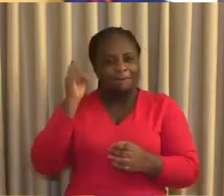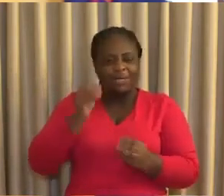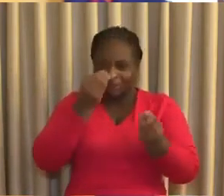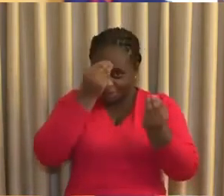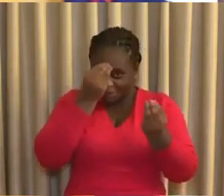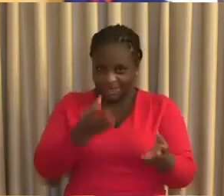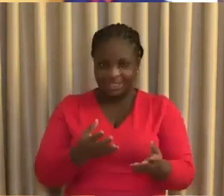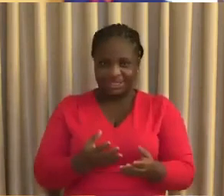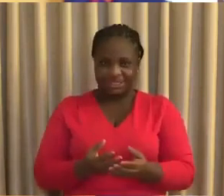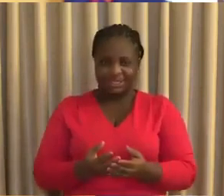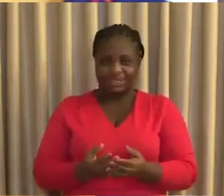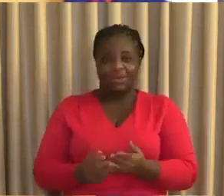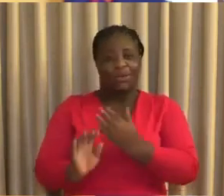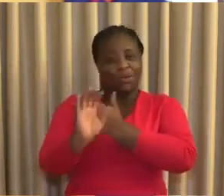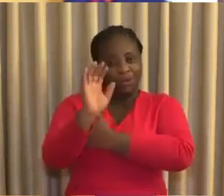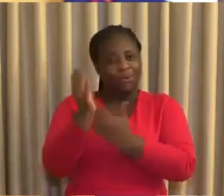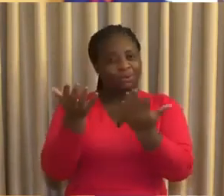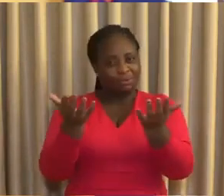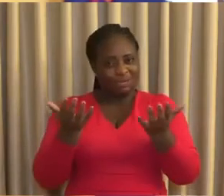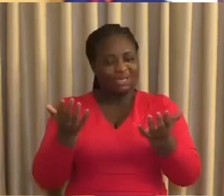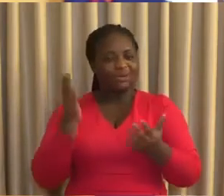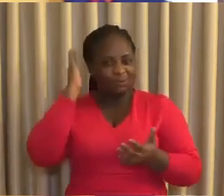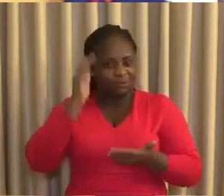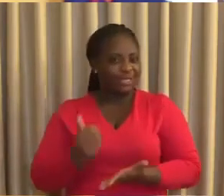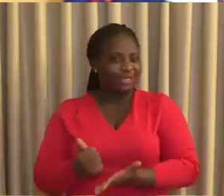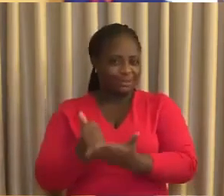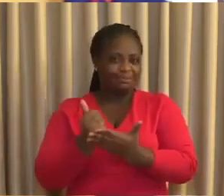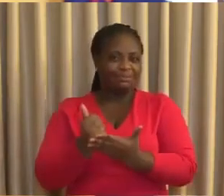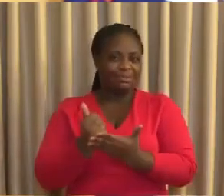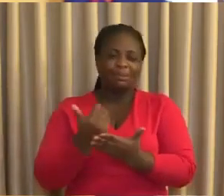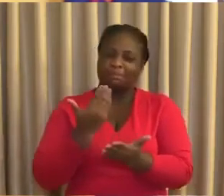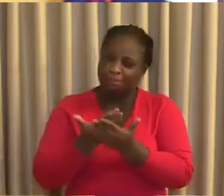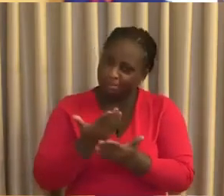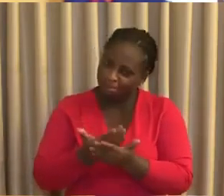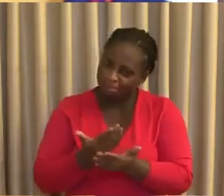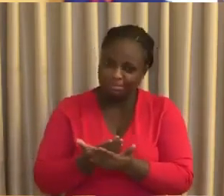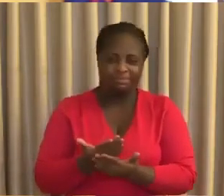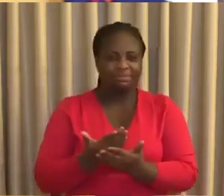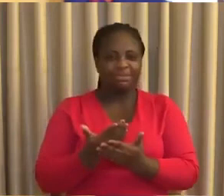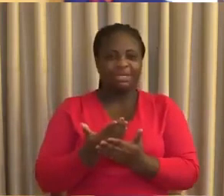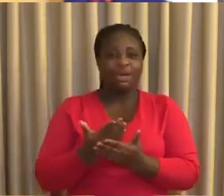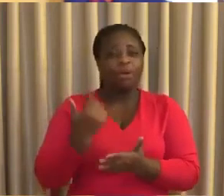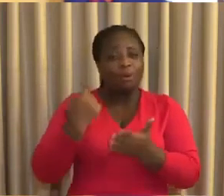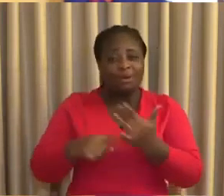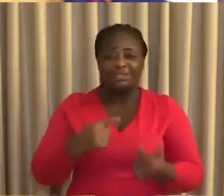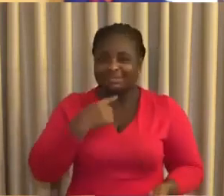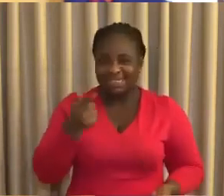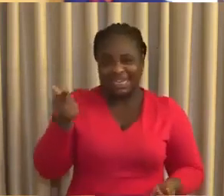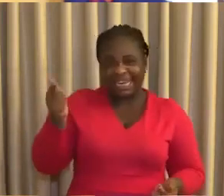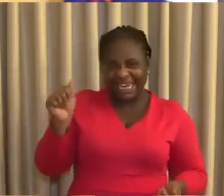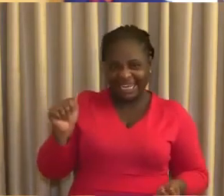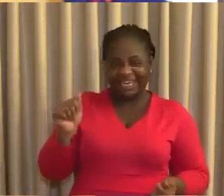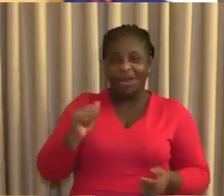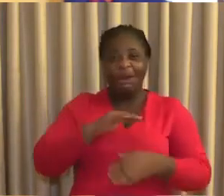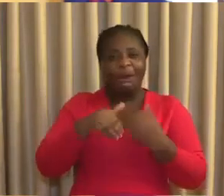adaroma, ebe boye, min panyafai, sanini ni wye, nye fe nye bwa modin ni ye